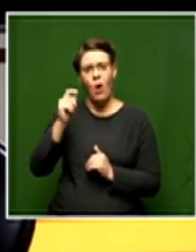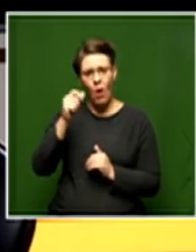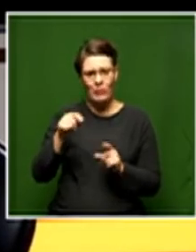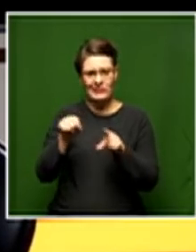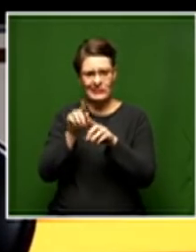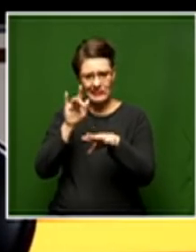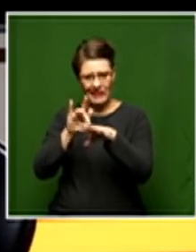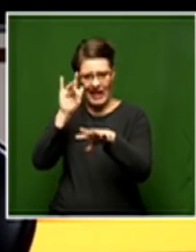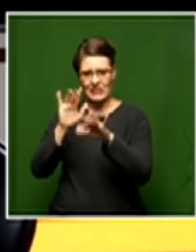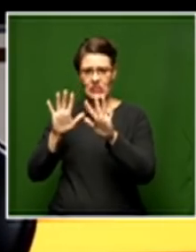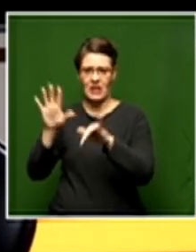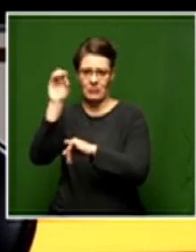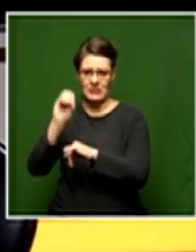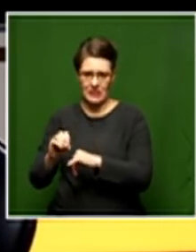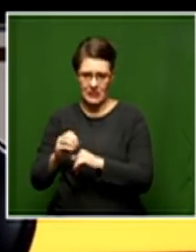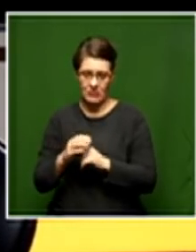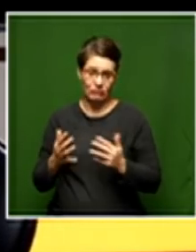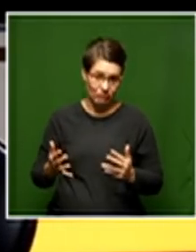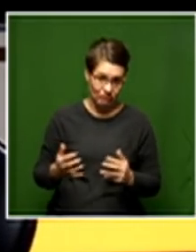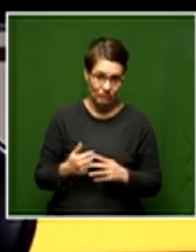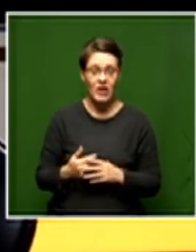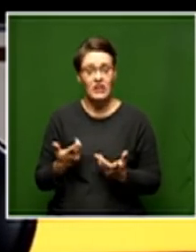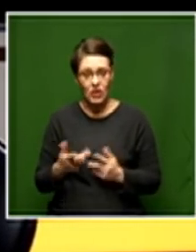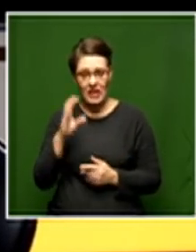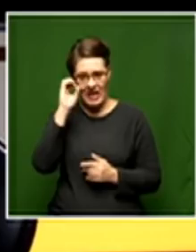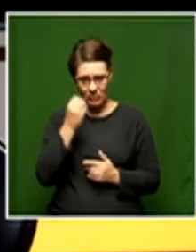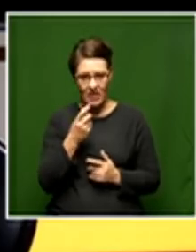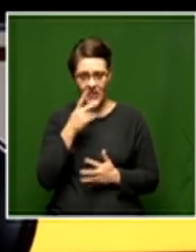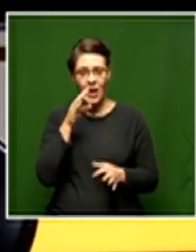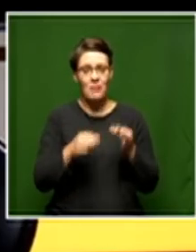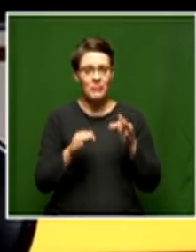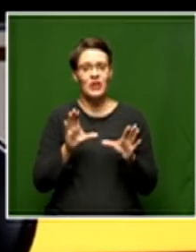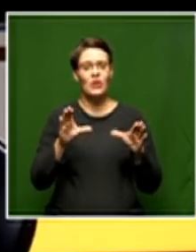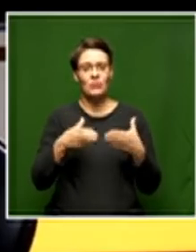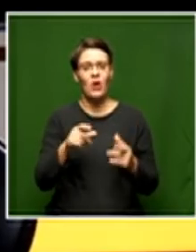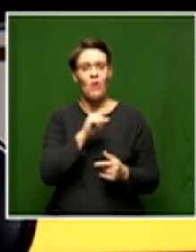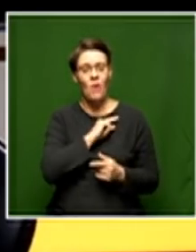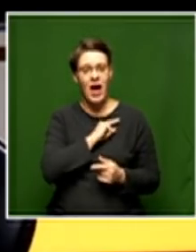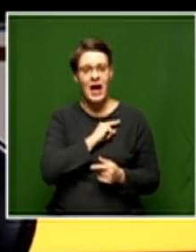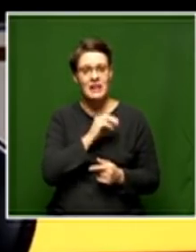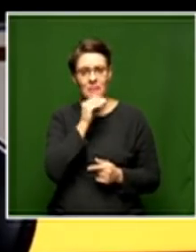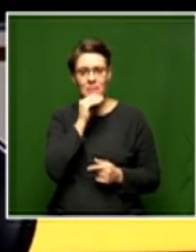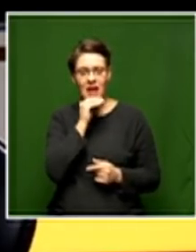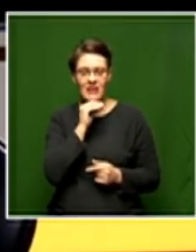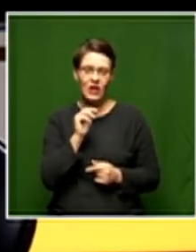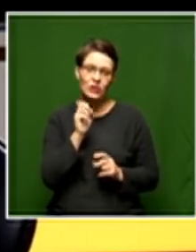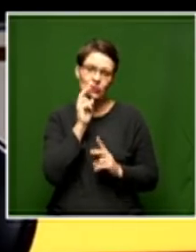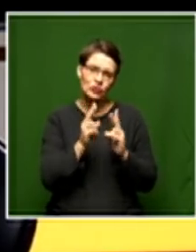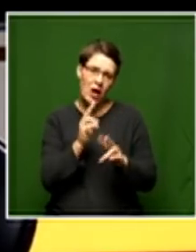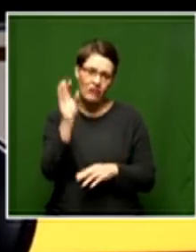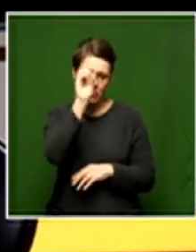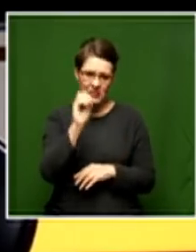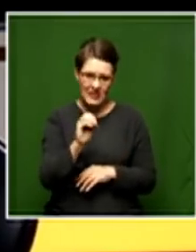just touching 10%. Sure. And that is interesting, these parties, because that means there's about 12 percentage